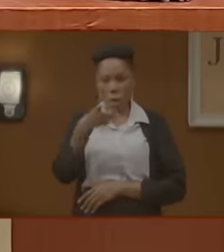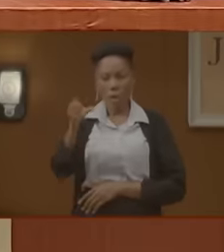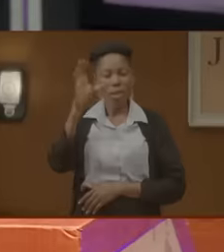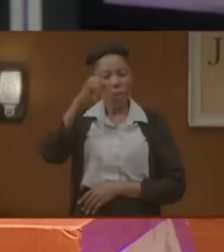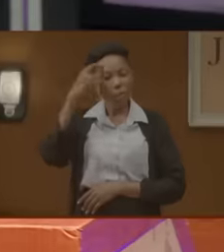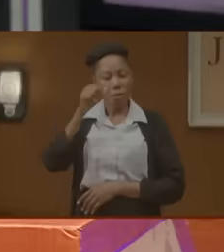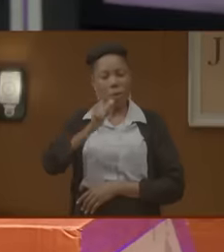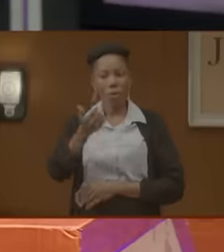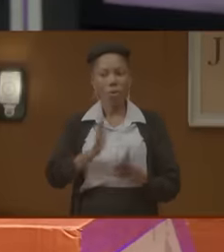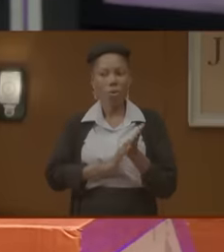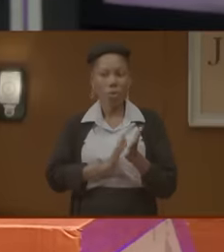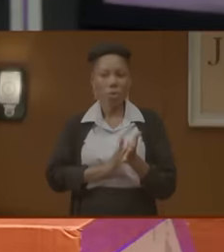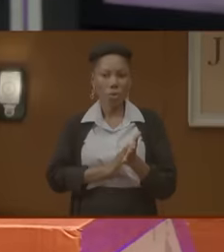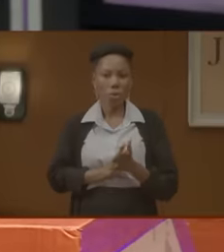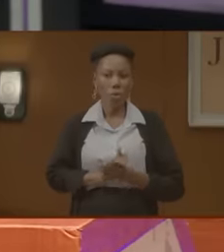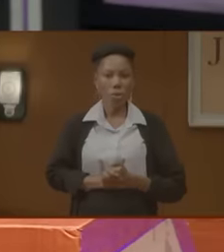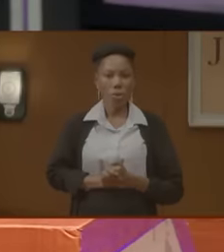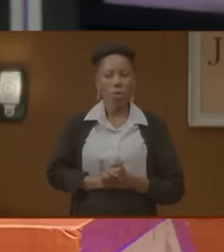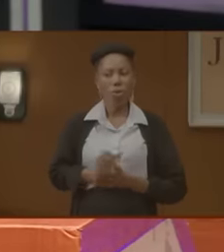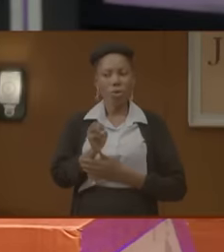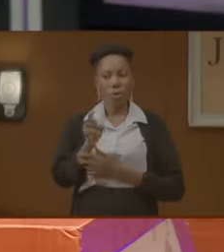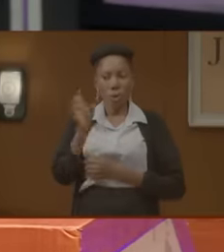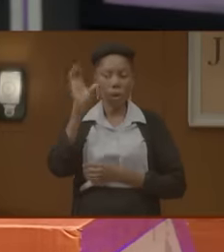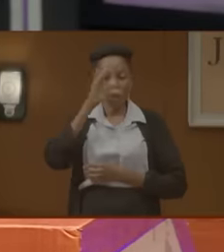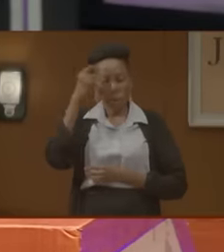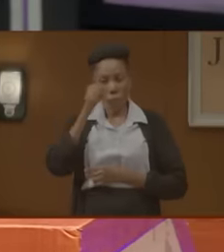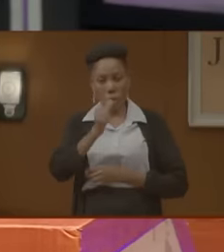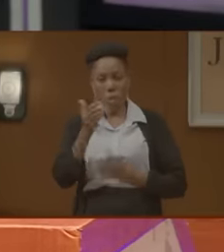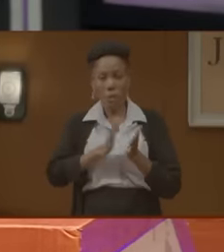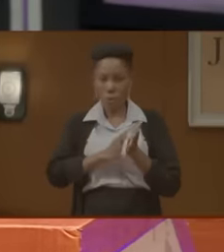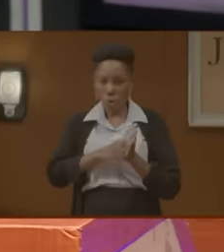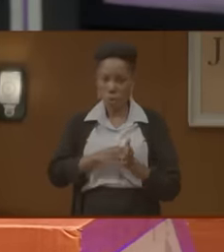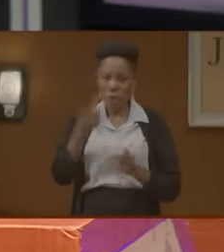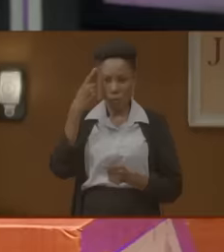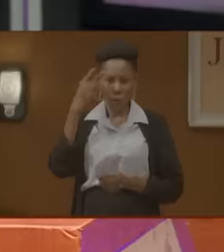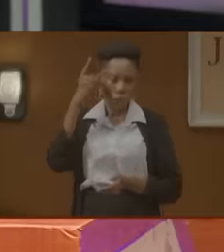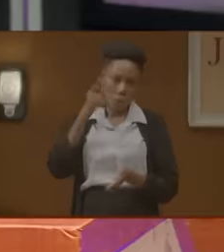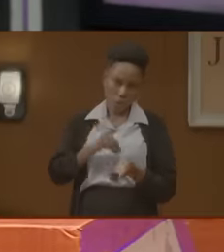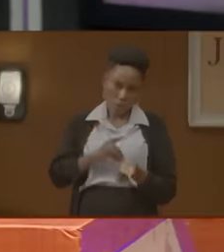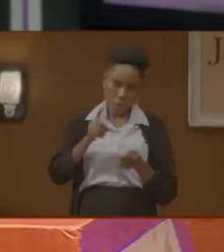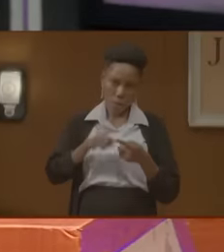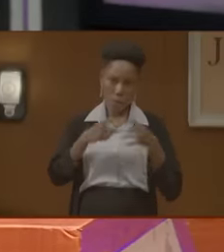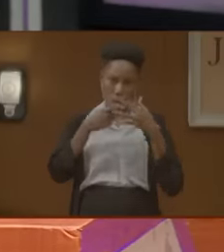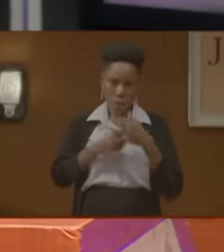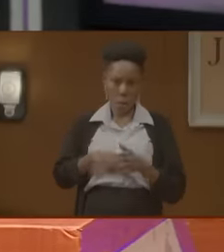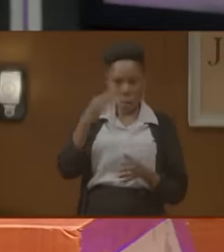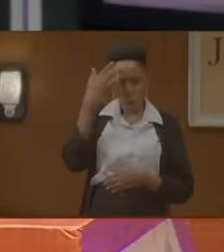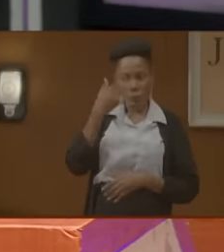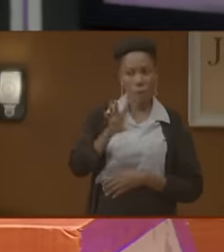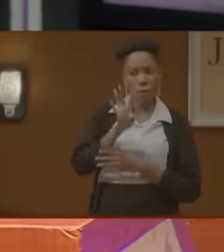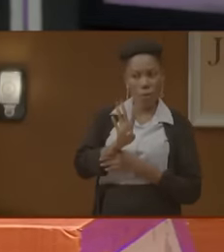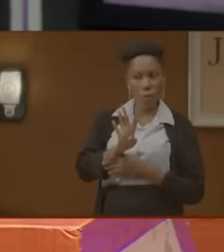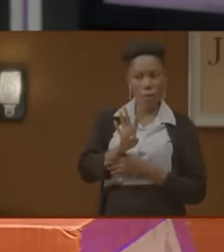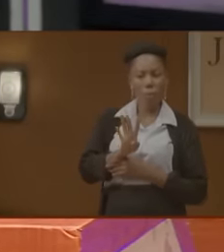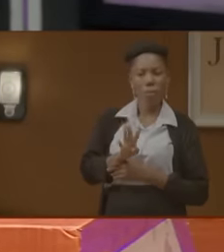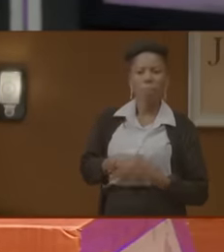that whatever is happening will not affect her WAEC. Then I registered her in the school. So because there were four,